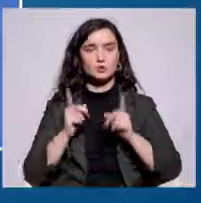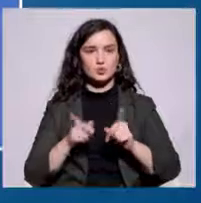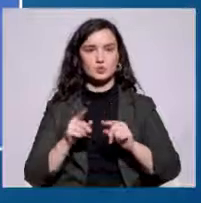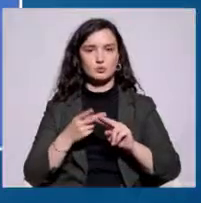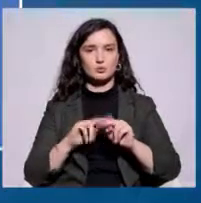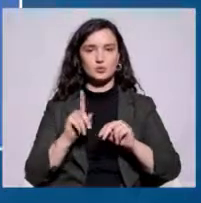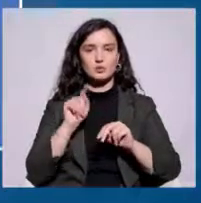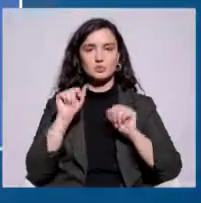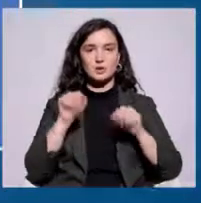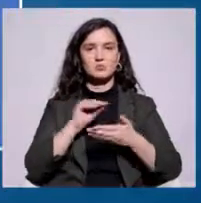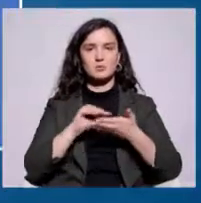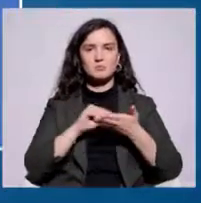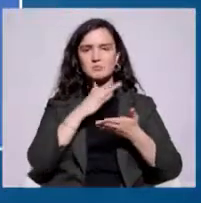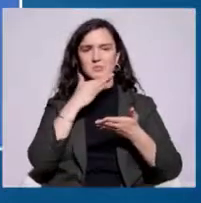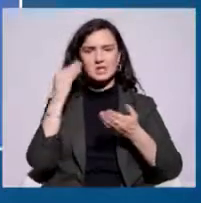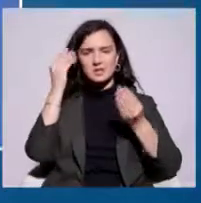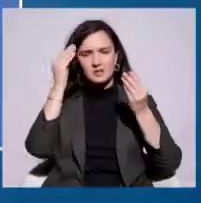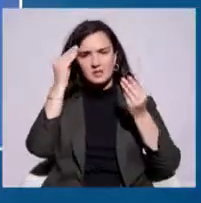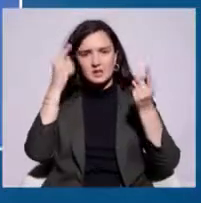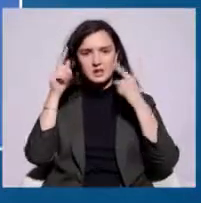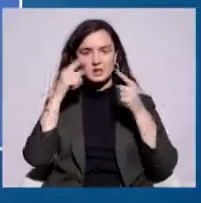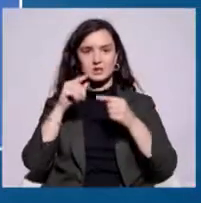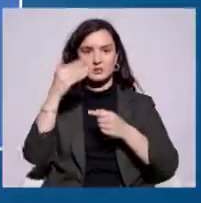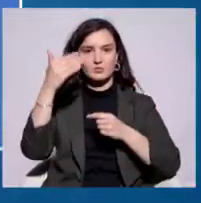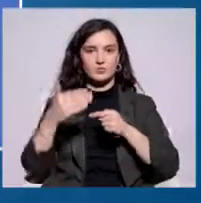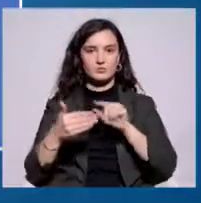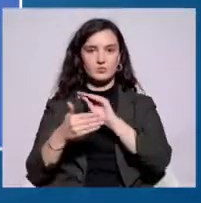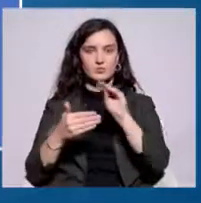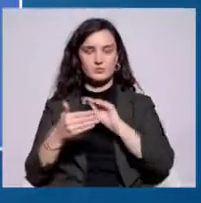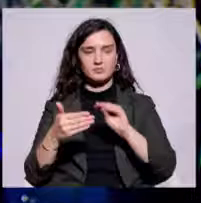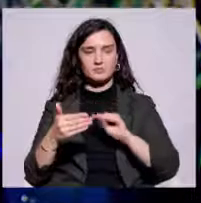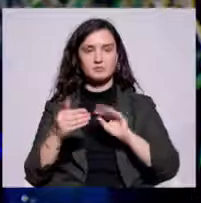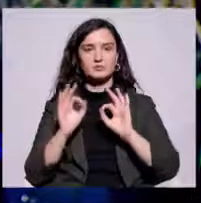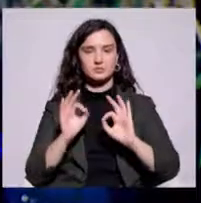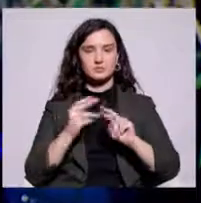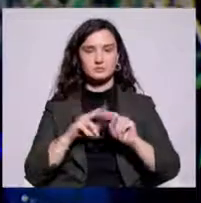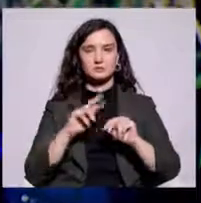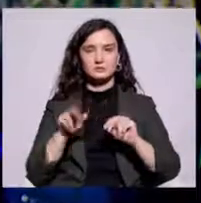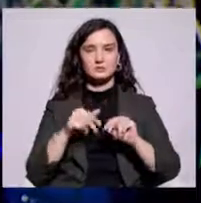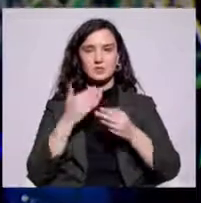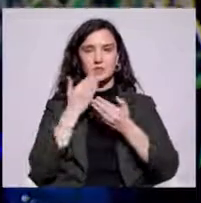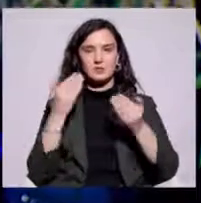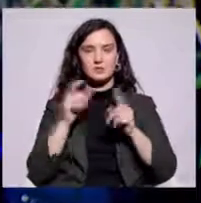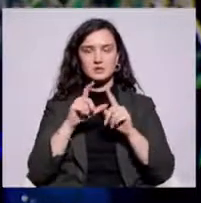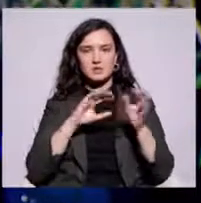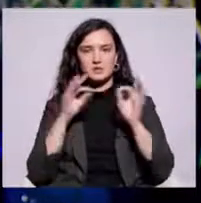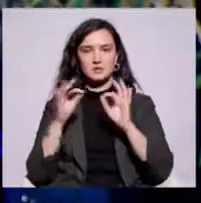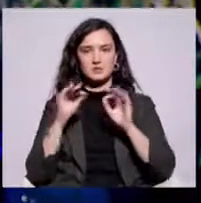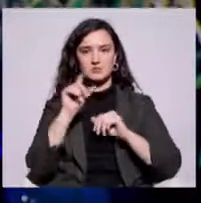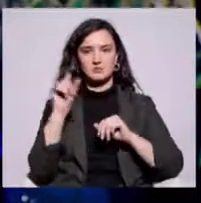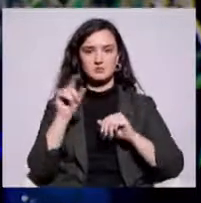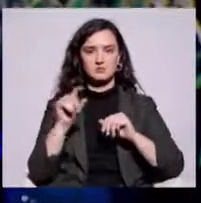true because you can write many ideas on a whiteboard. Well done, Zach. And the last sentence